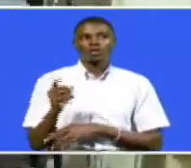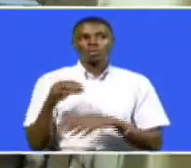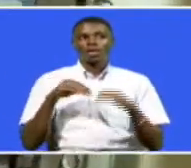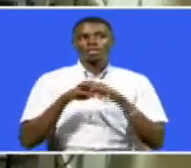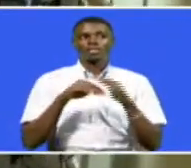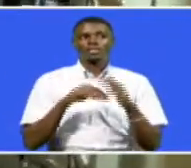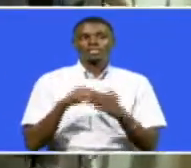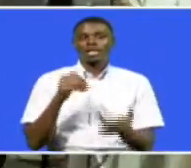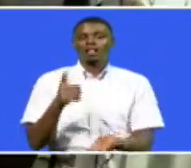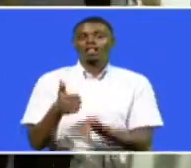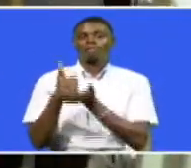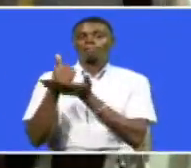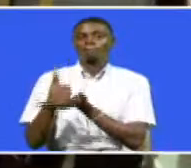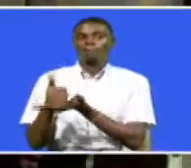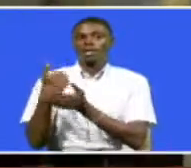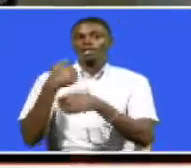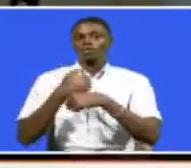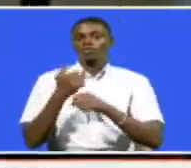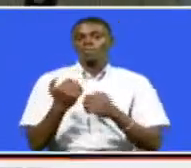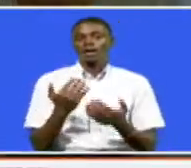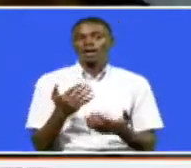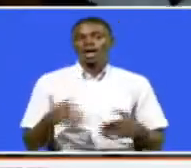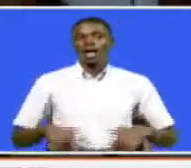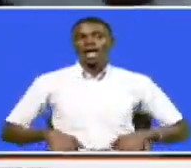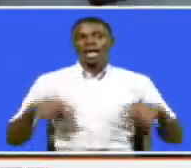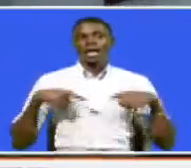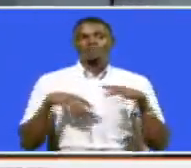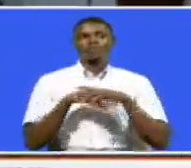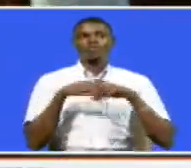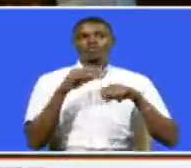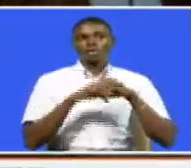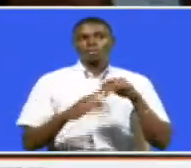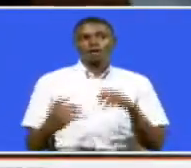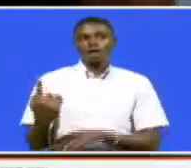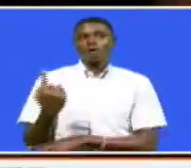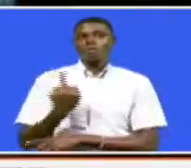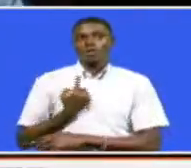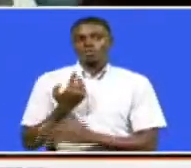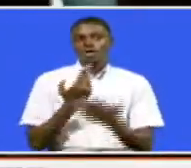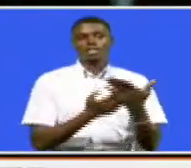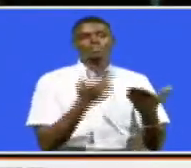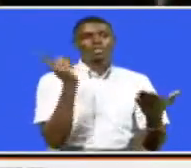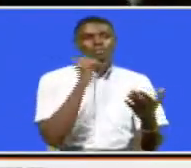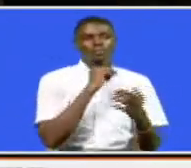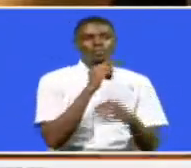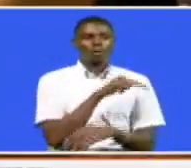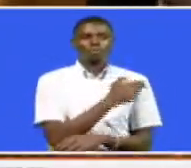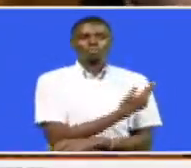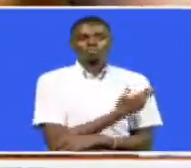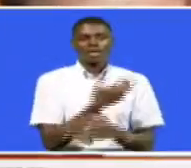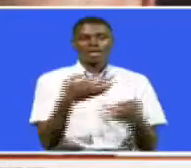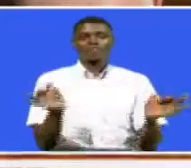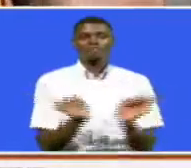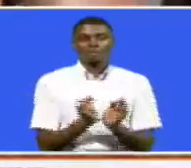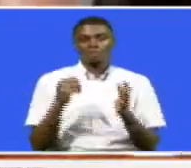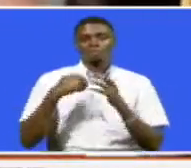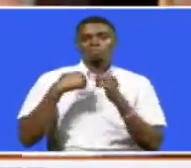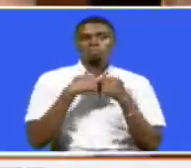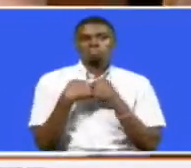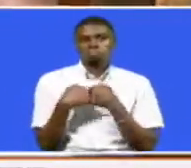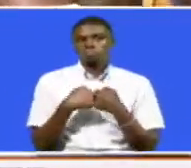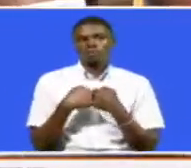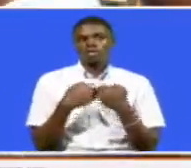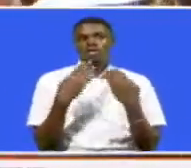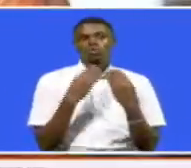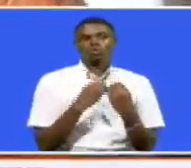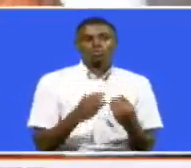possible interventions to make her life comfortable. The widow had been admitted at the hospital and the family was struggling to